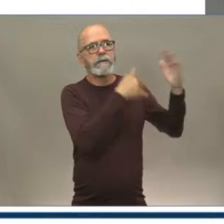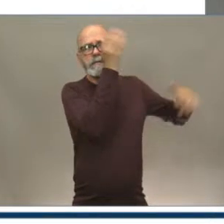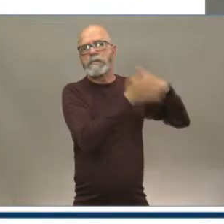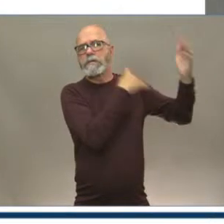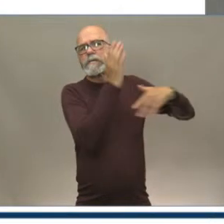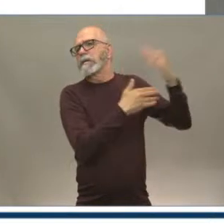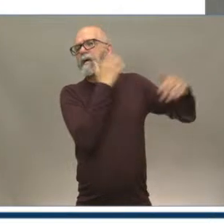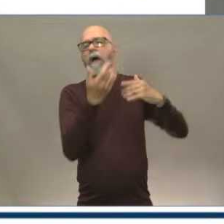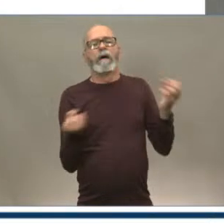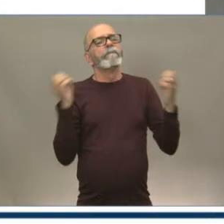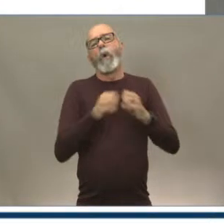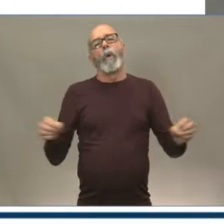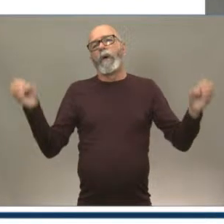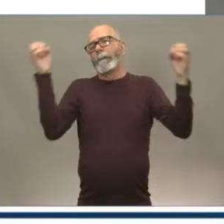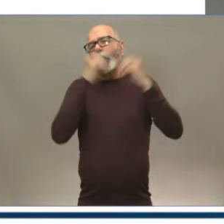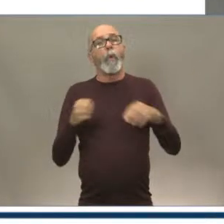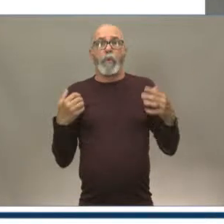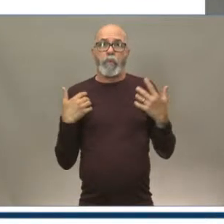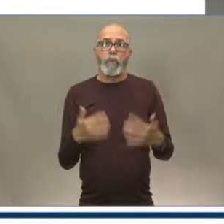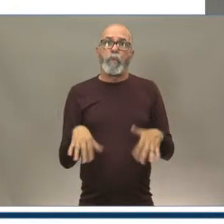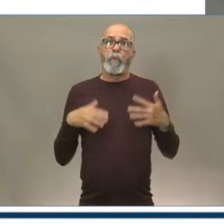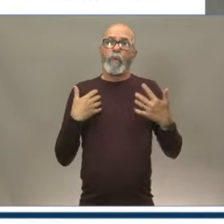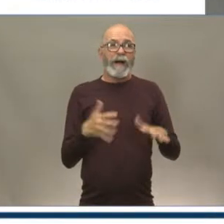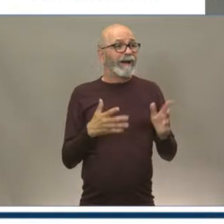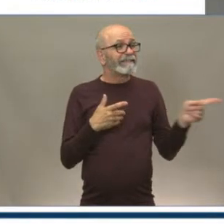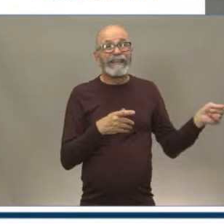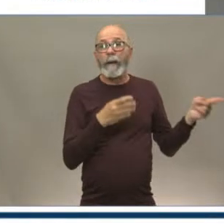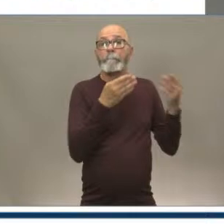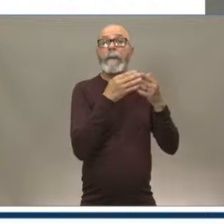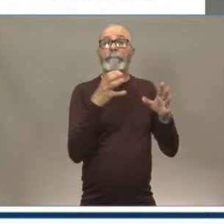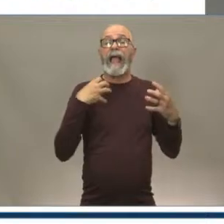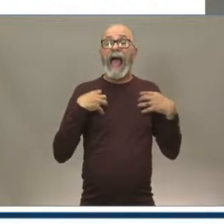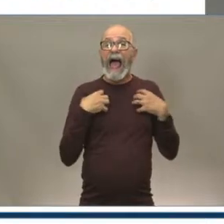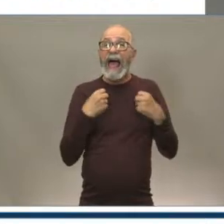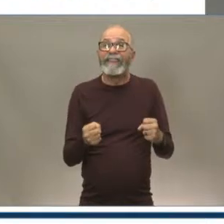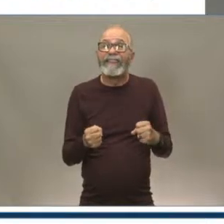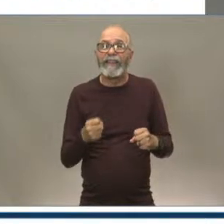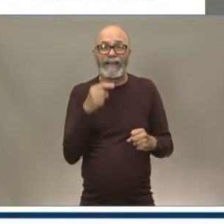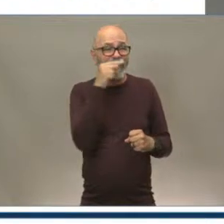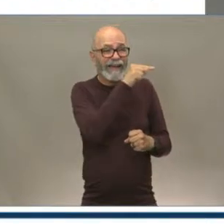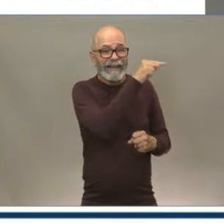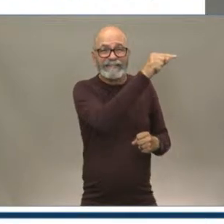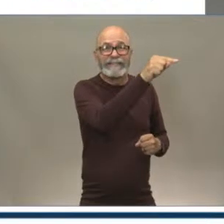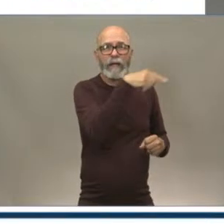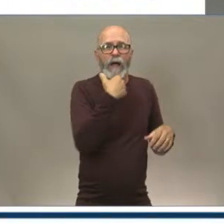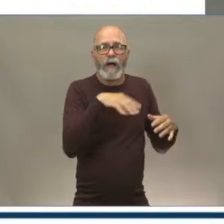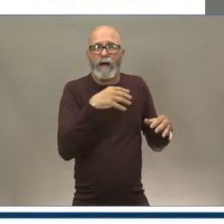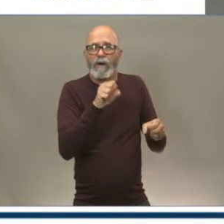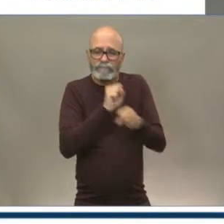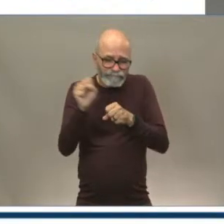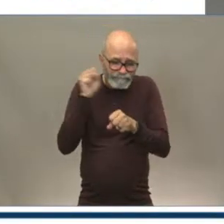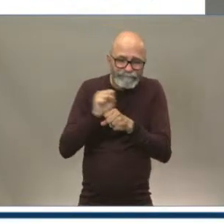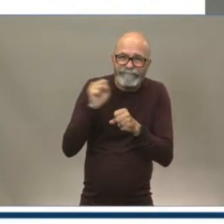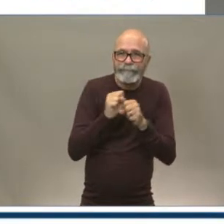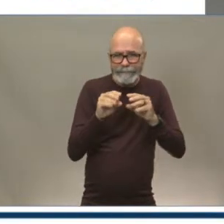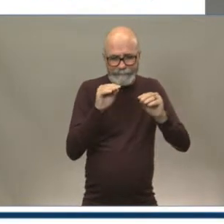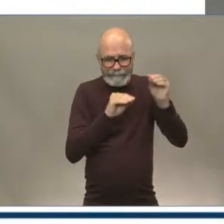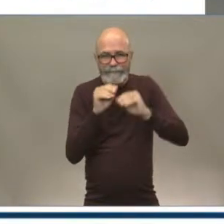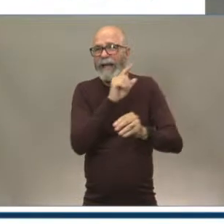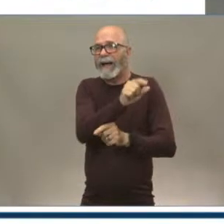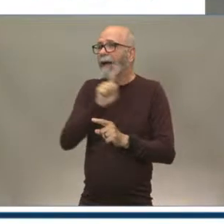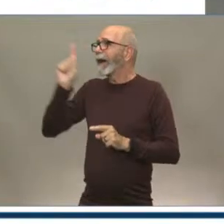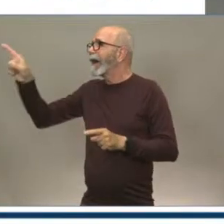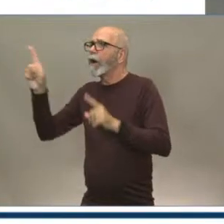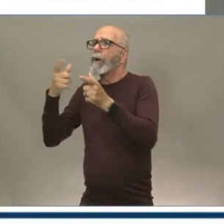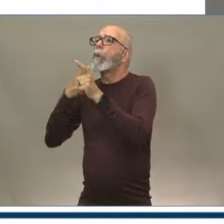health. Every single person in public health and other parts of the health system is being deployed to support the work of public health. We've